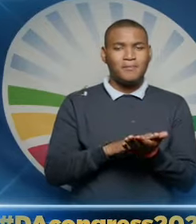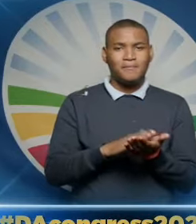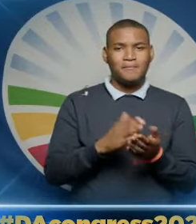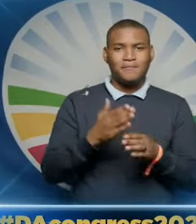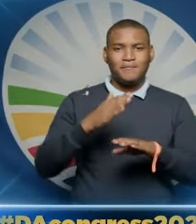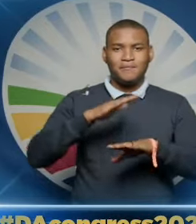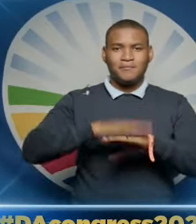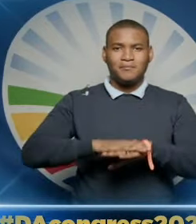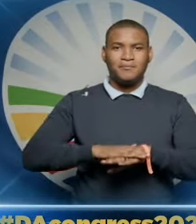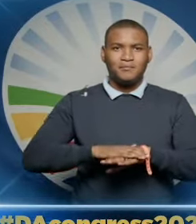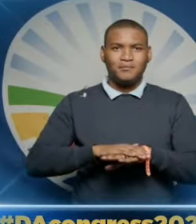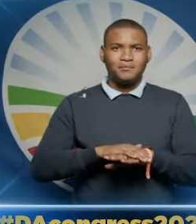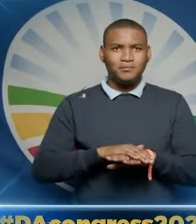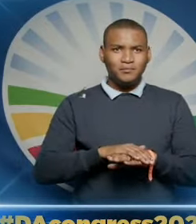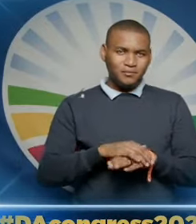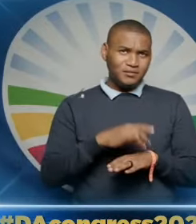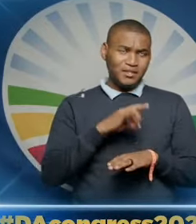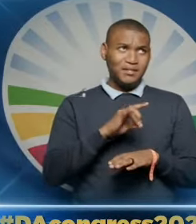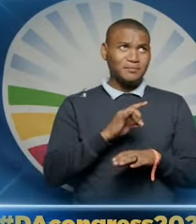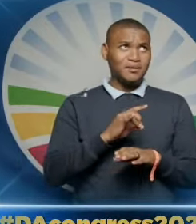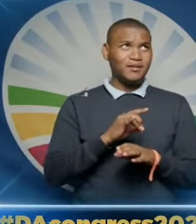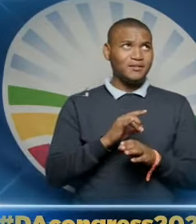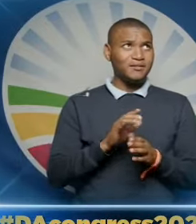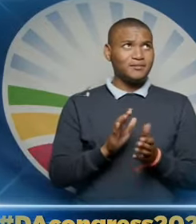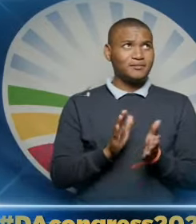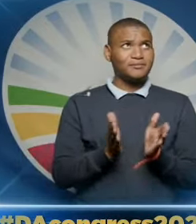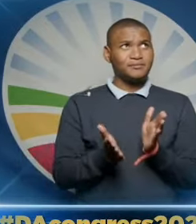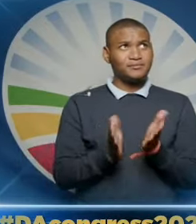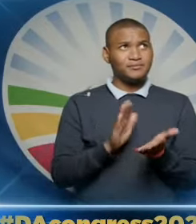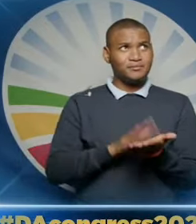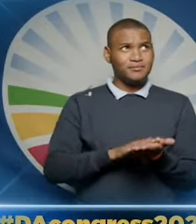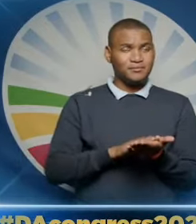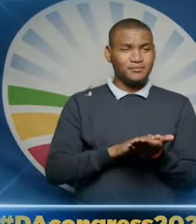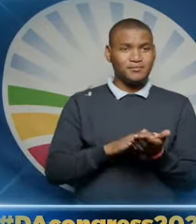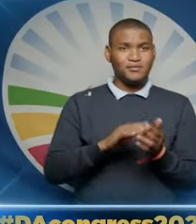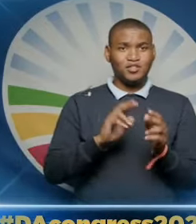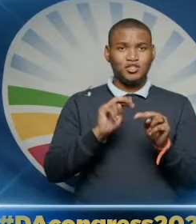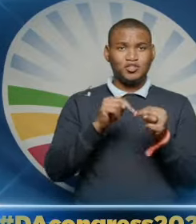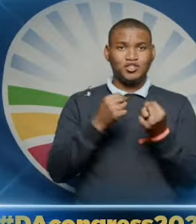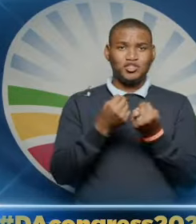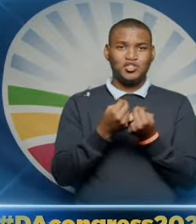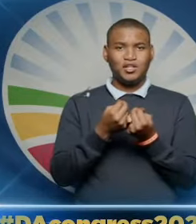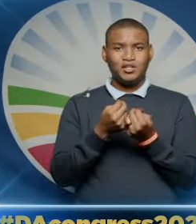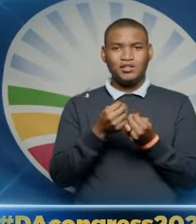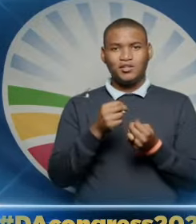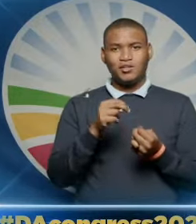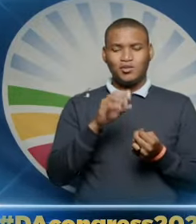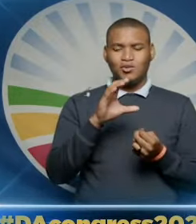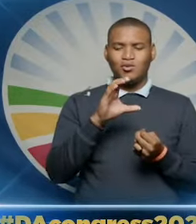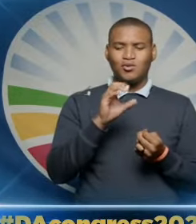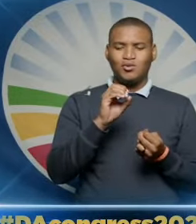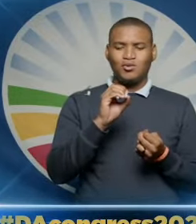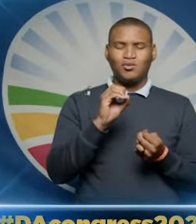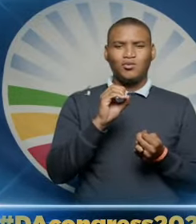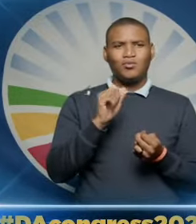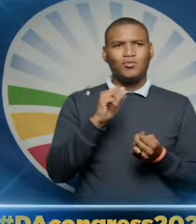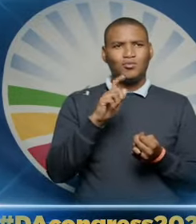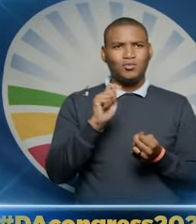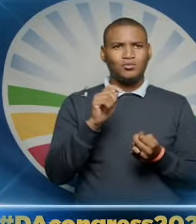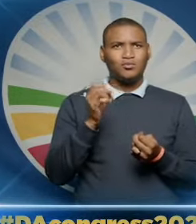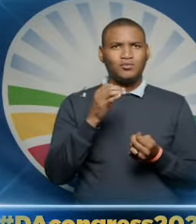this wildebeest an animal. And then on the other side is the national coat of arms, which we will call coat of arms.